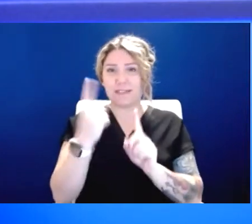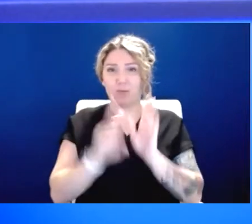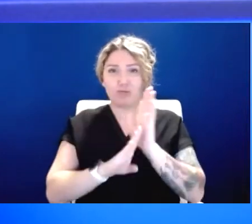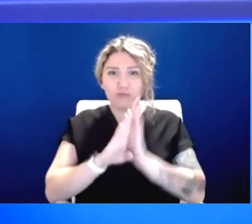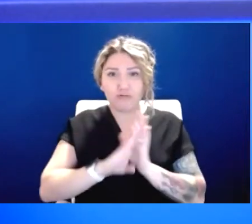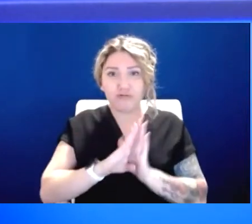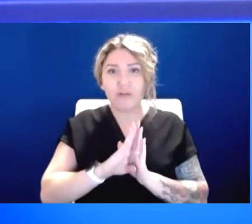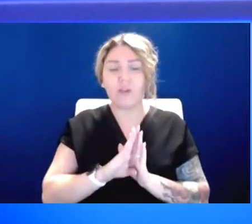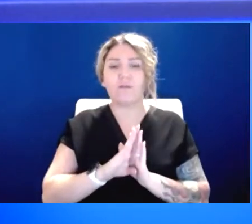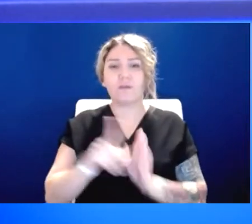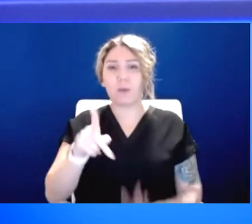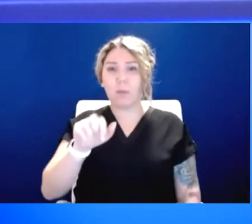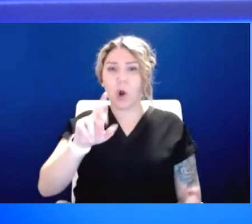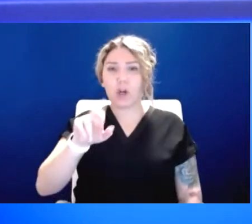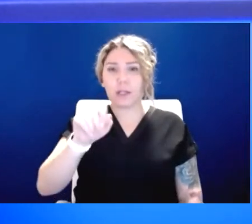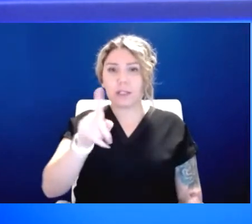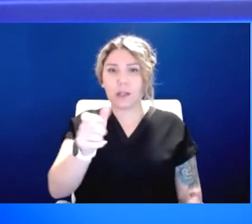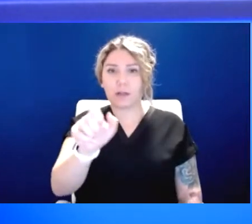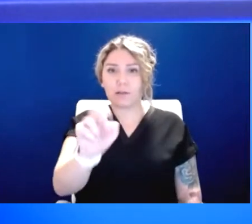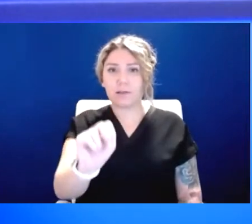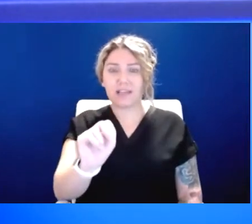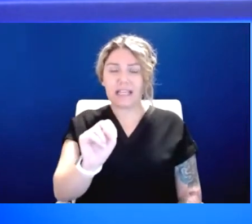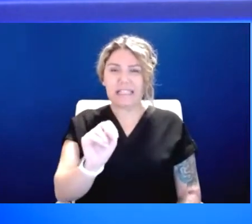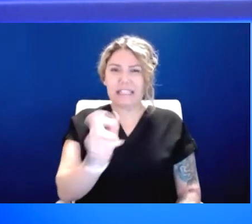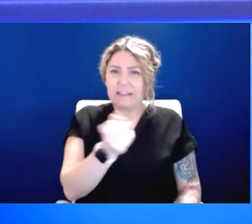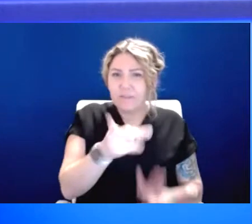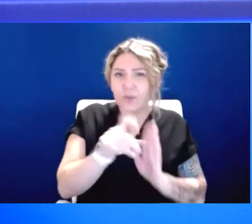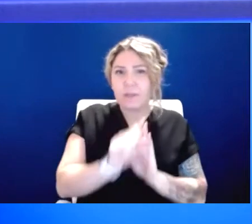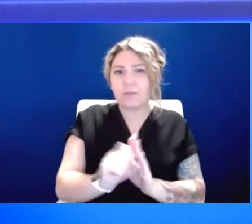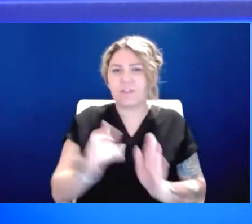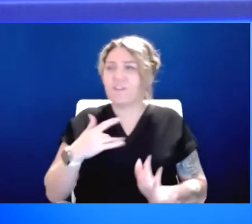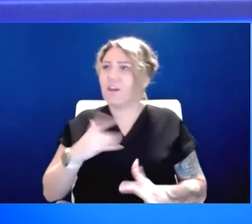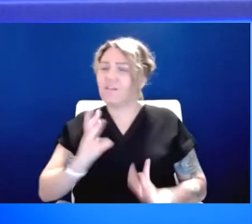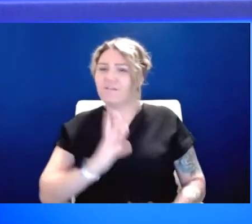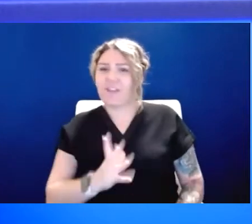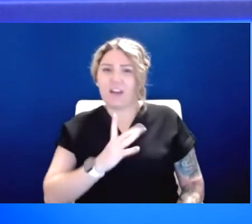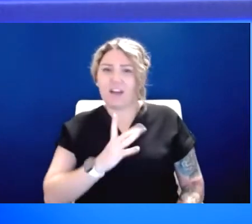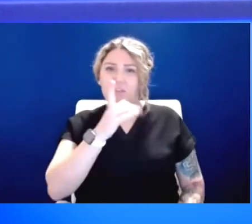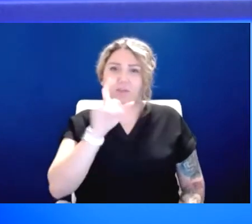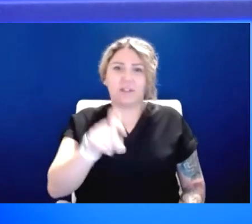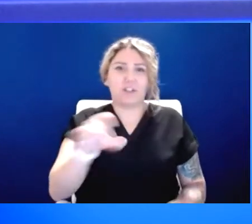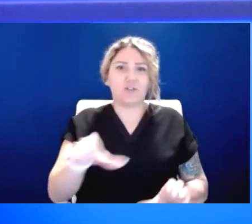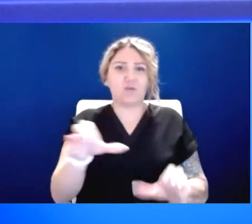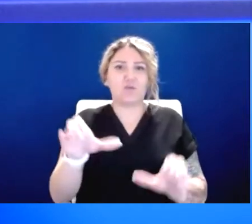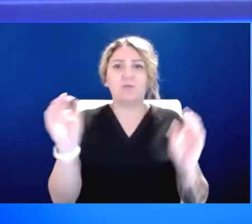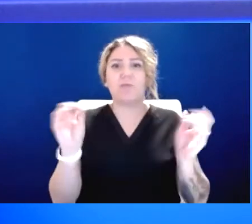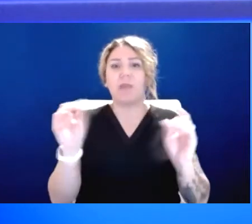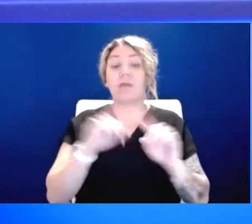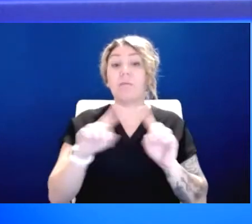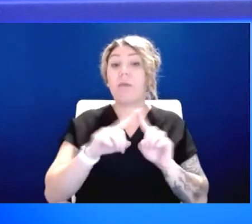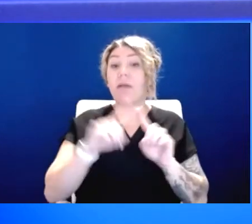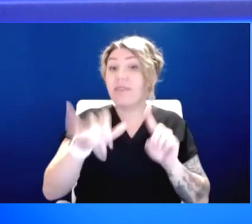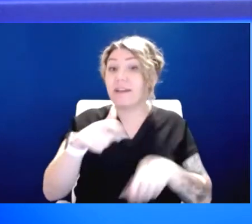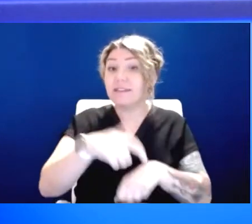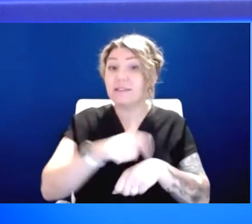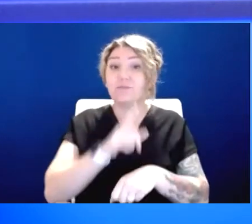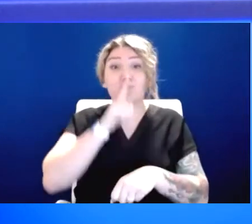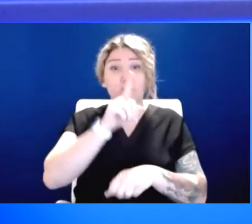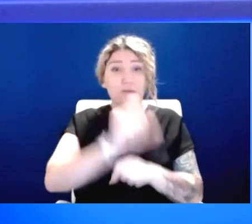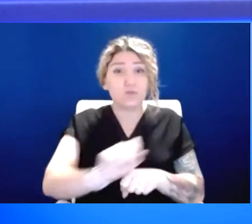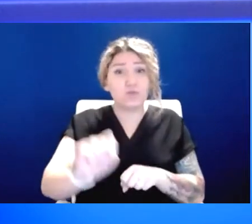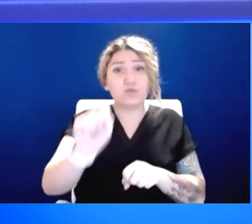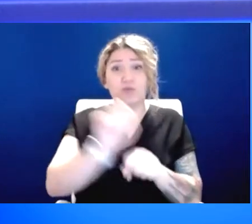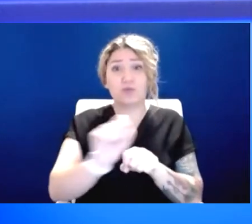few symptoms that they often feel like, I'm fine, I don't need to do anything. But that's the time when they really have to work hard,